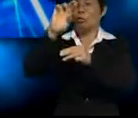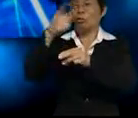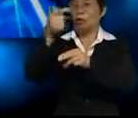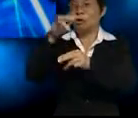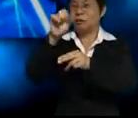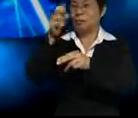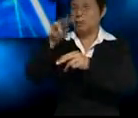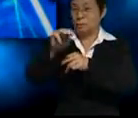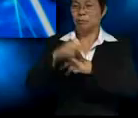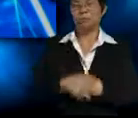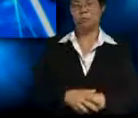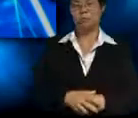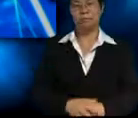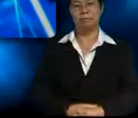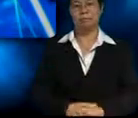microorganisms.